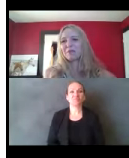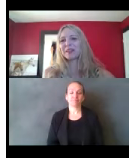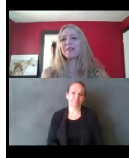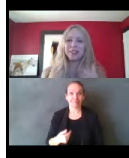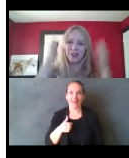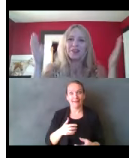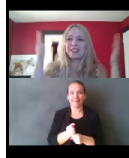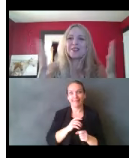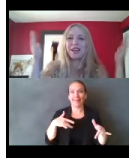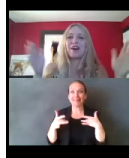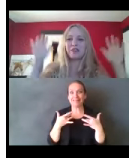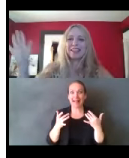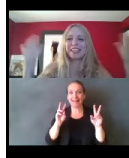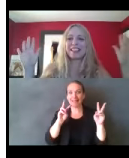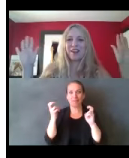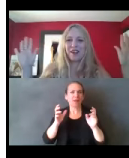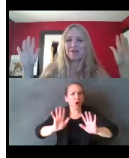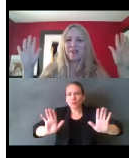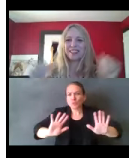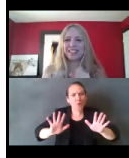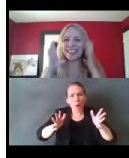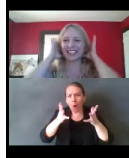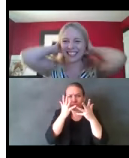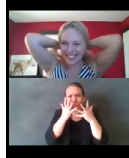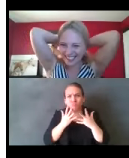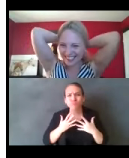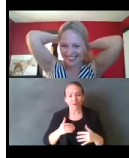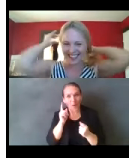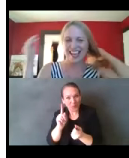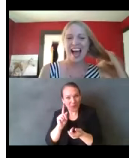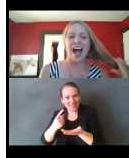exciting topic. I'm like, don't get too down. We're going to get there, I promise.